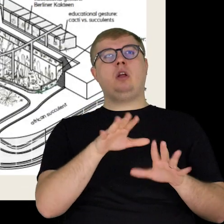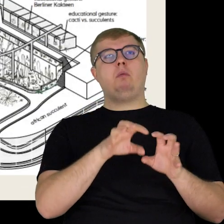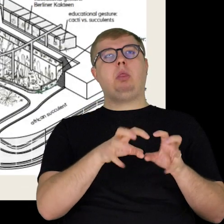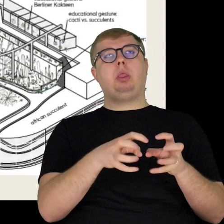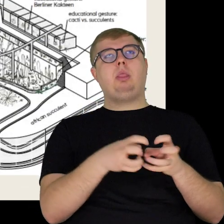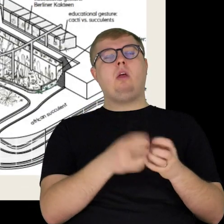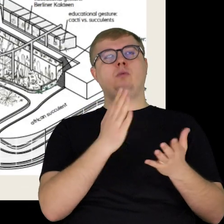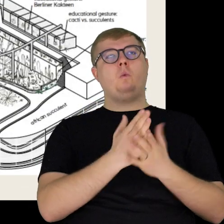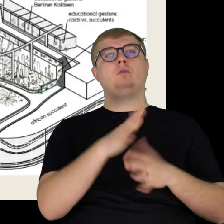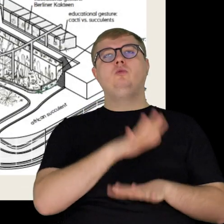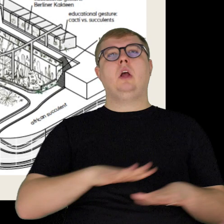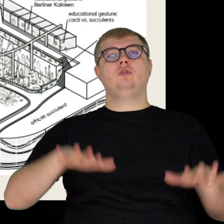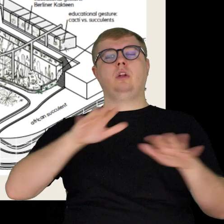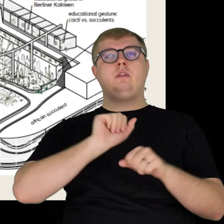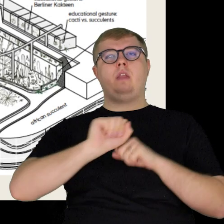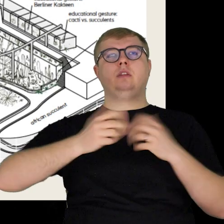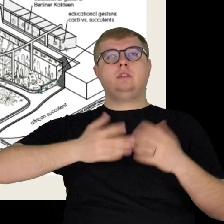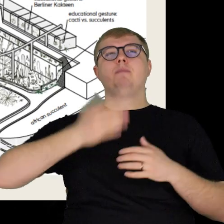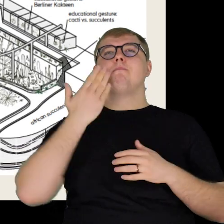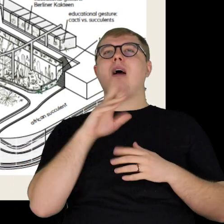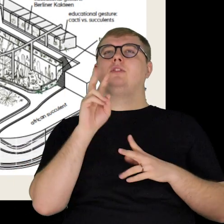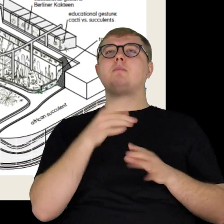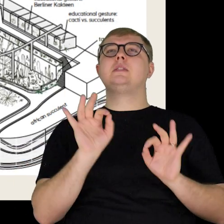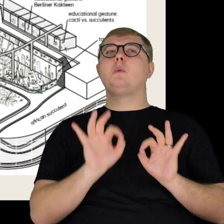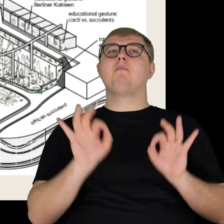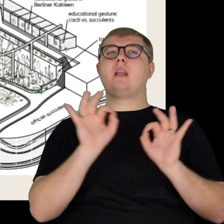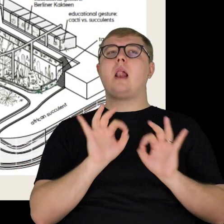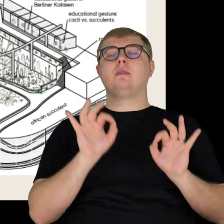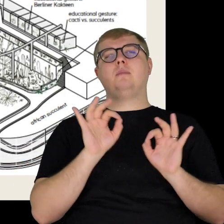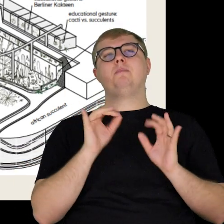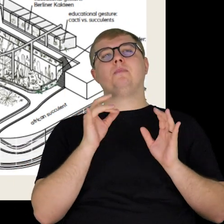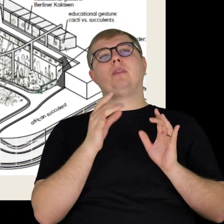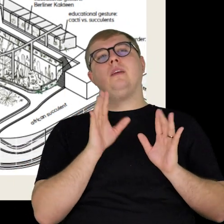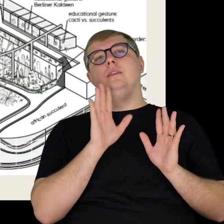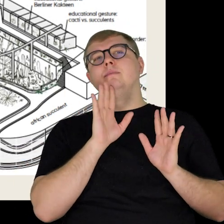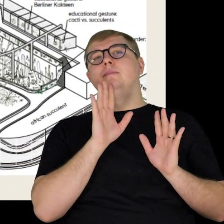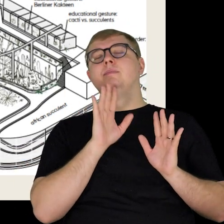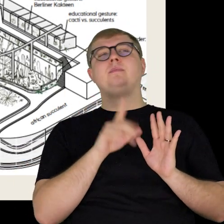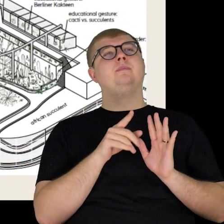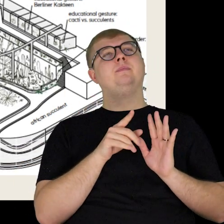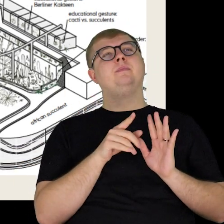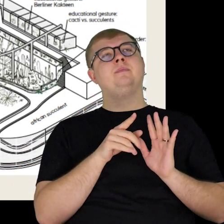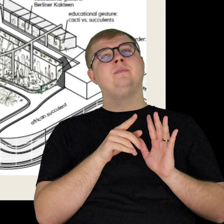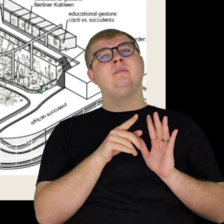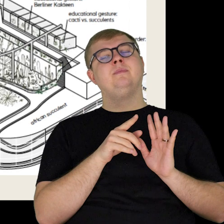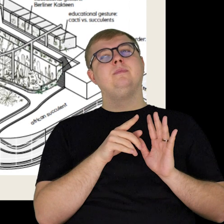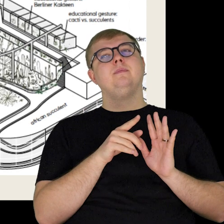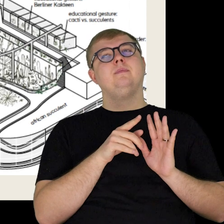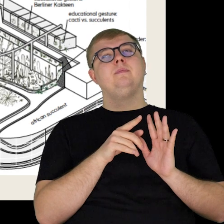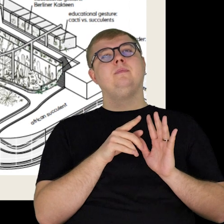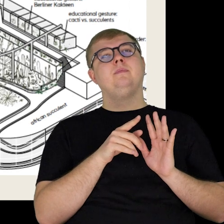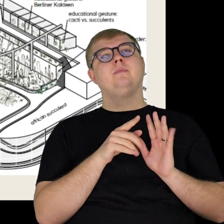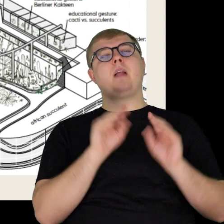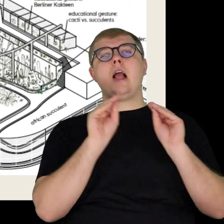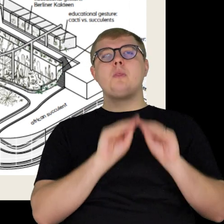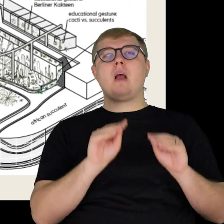Then, further more subtle, sort of finer grained gesture would be this educational gesture, which is about how